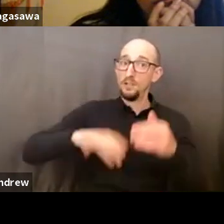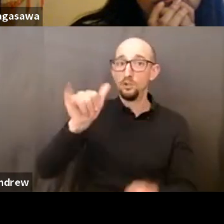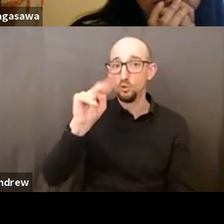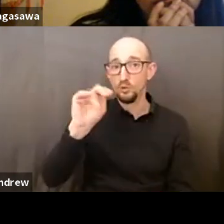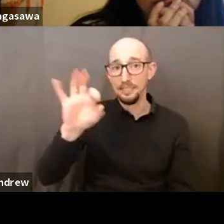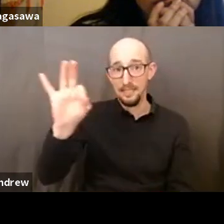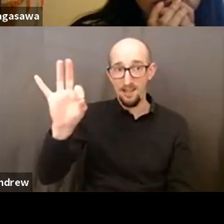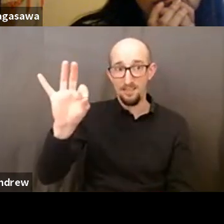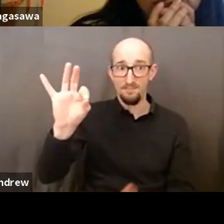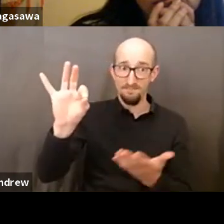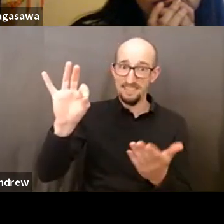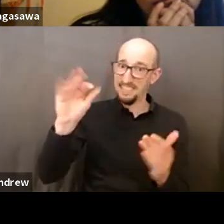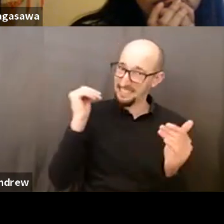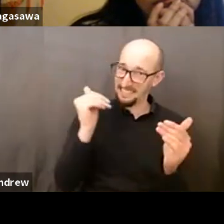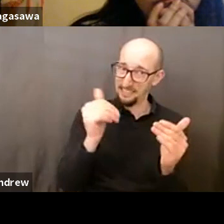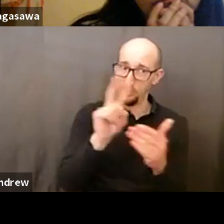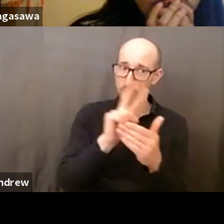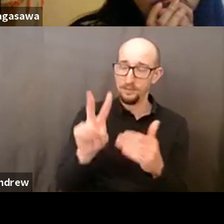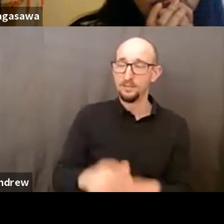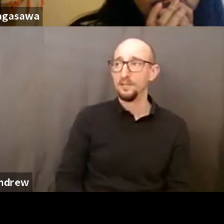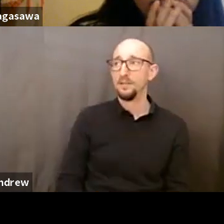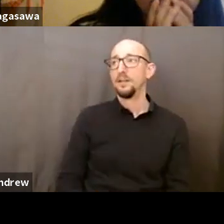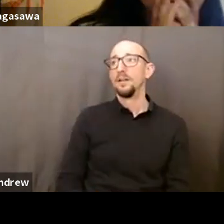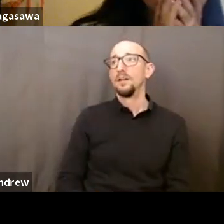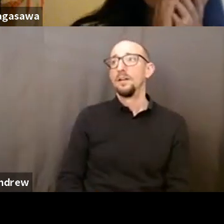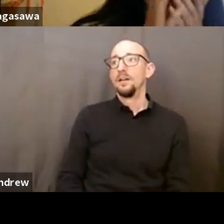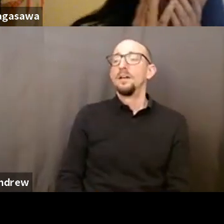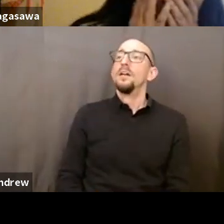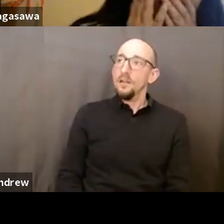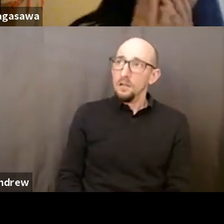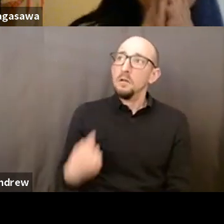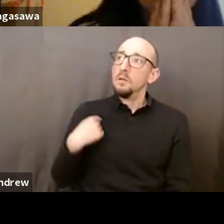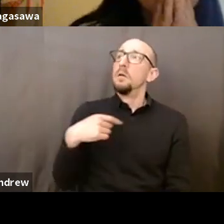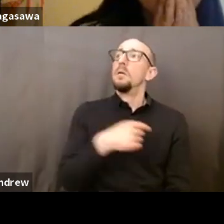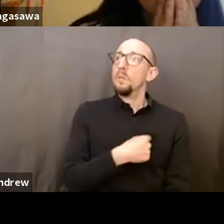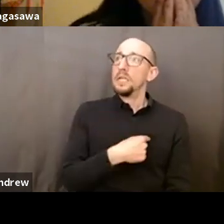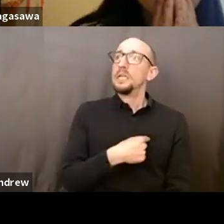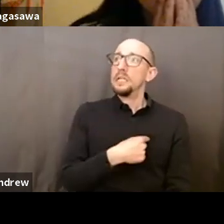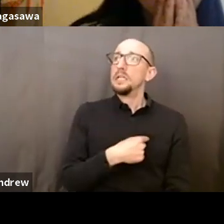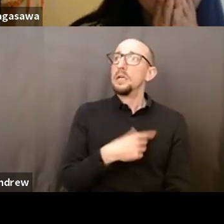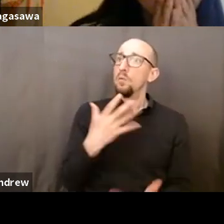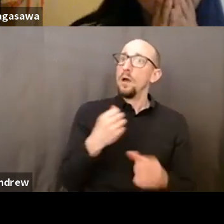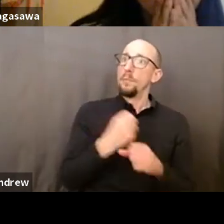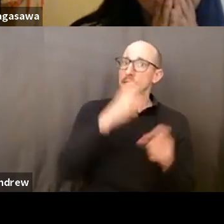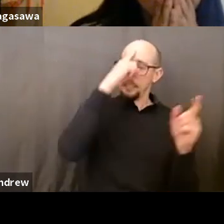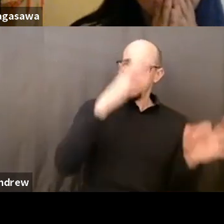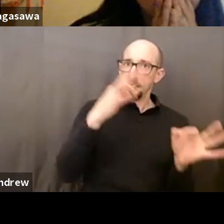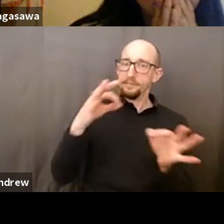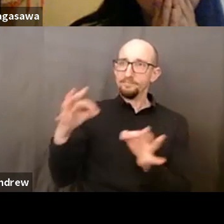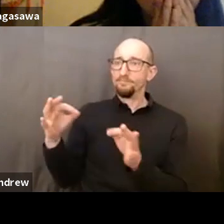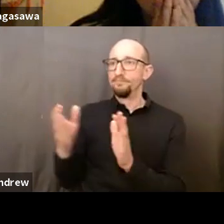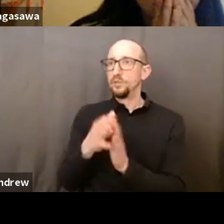If we're going to make a decision one way or the other, we can continue to ask for data. But when